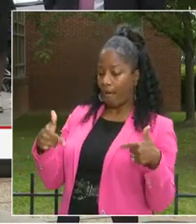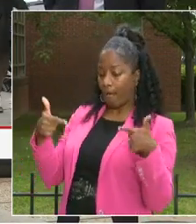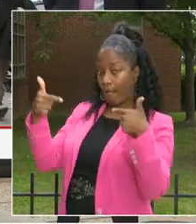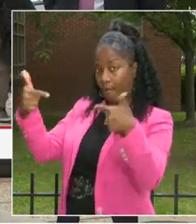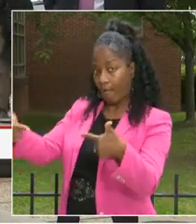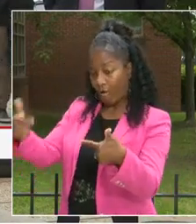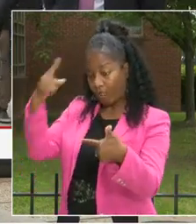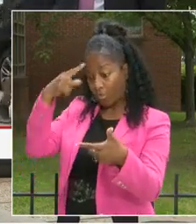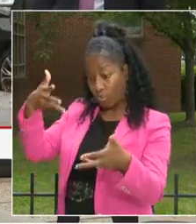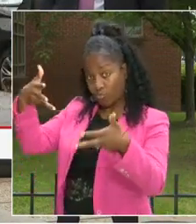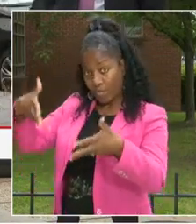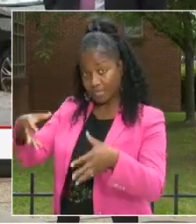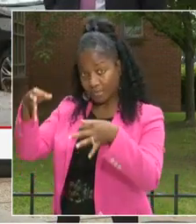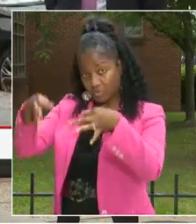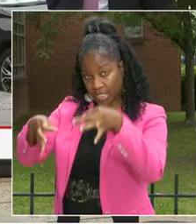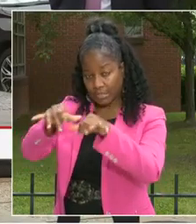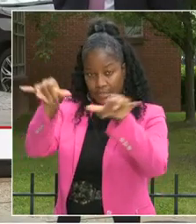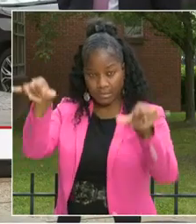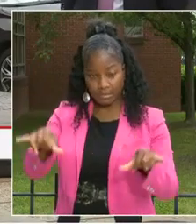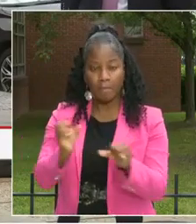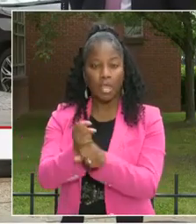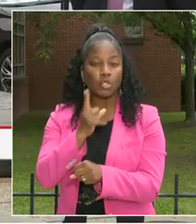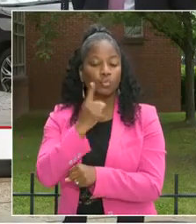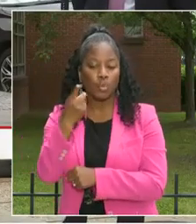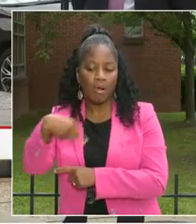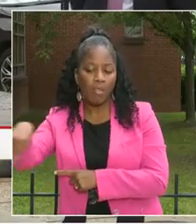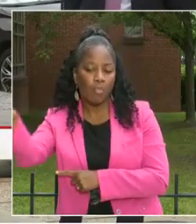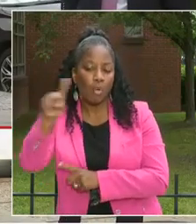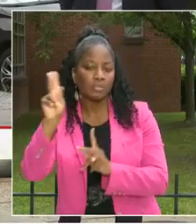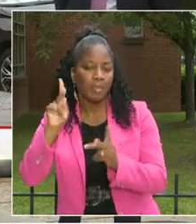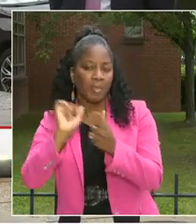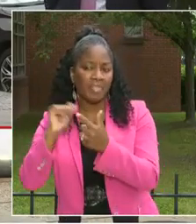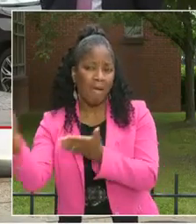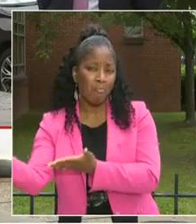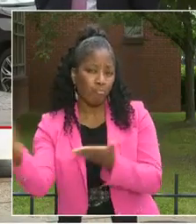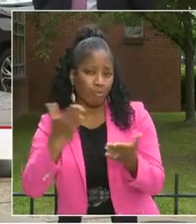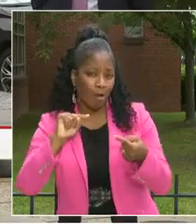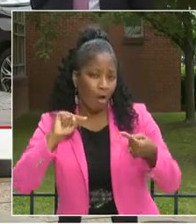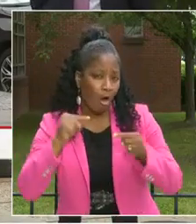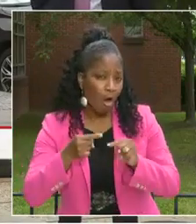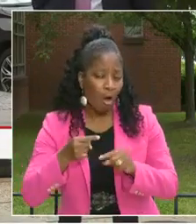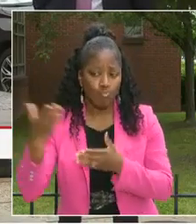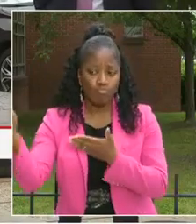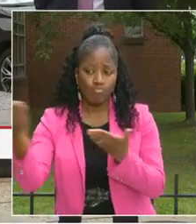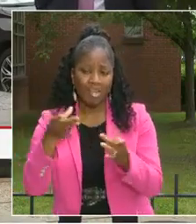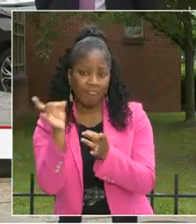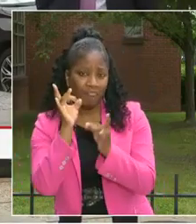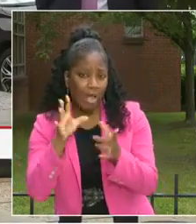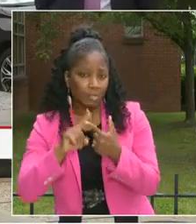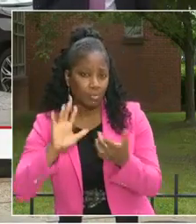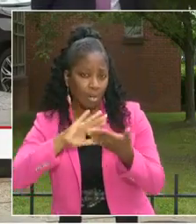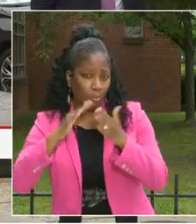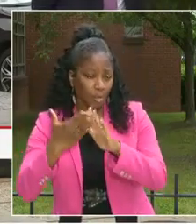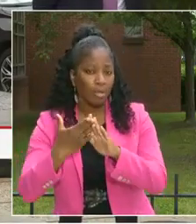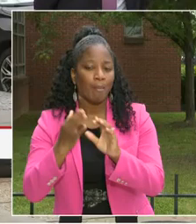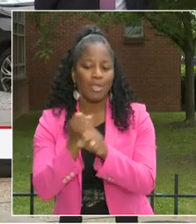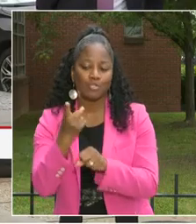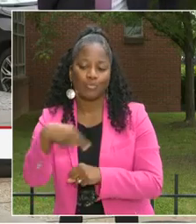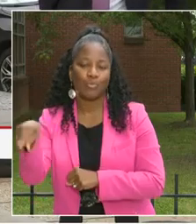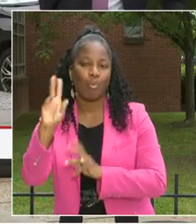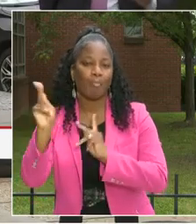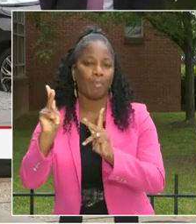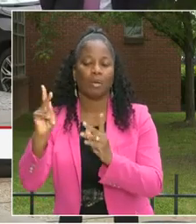of the justice system to ensure that those who harm and bring violence to our communities are held